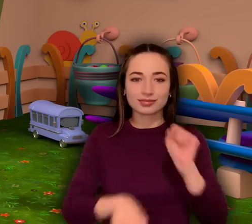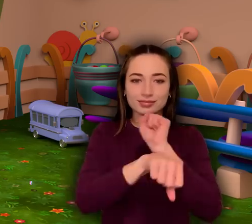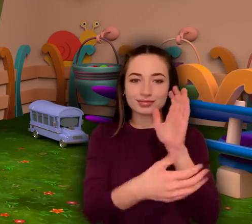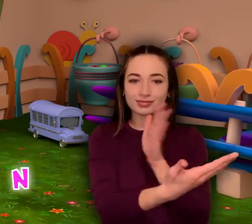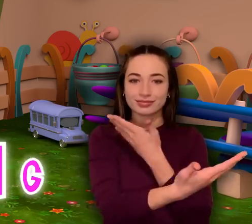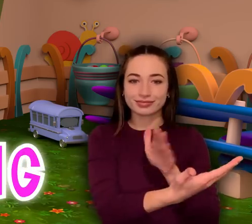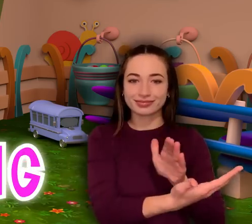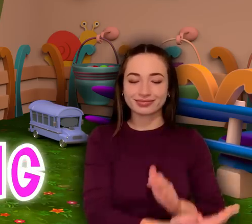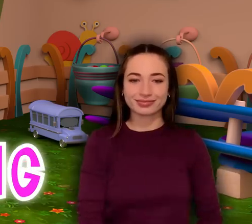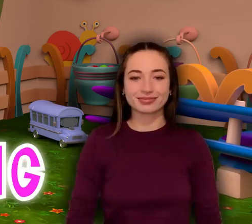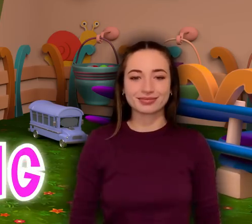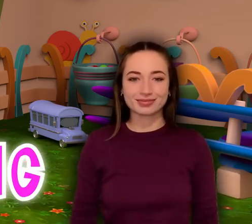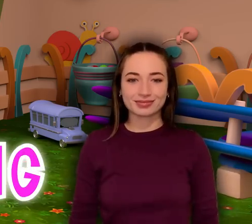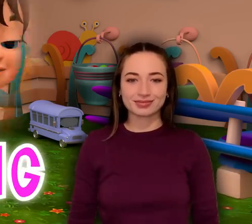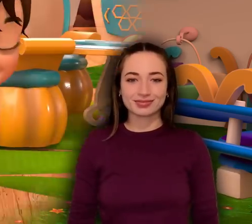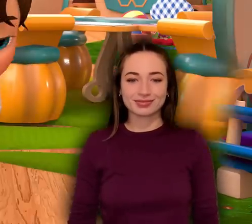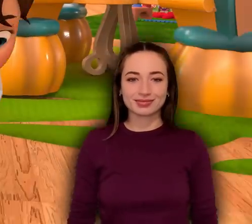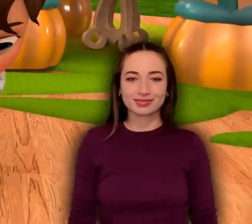Jump song